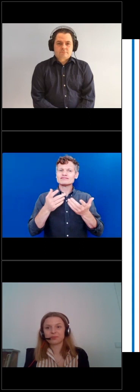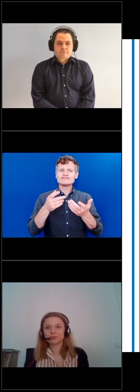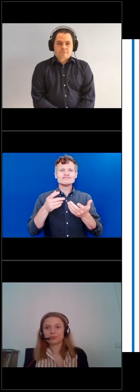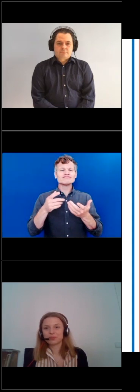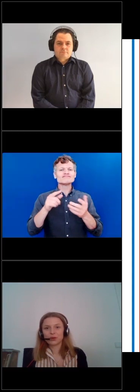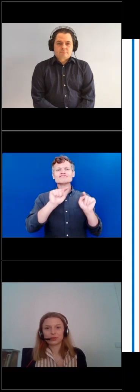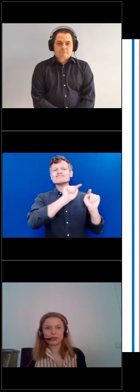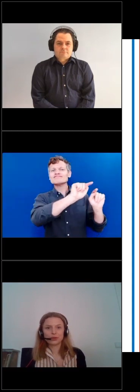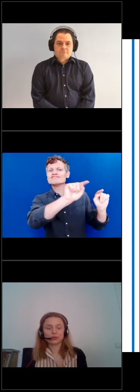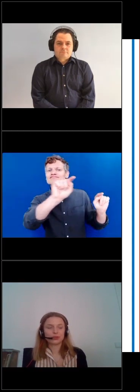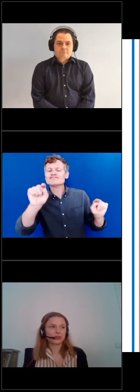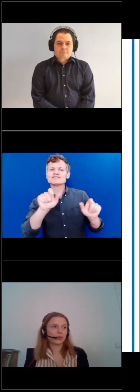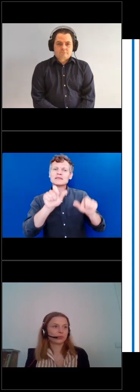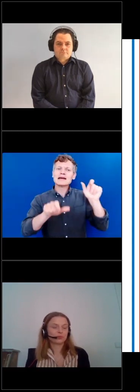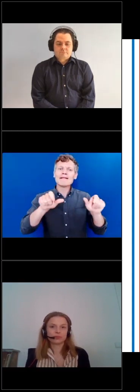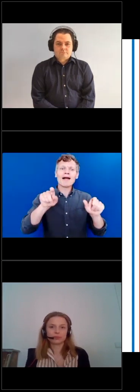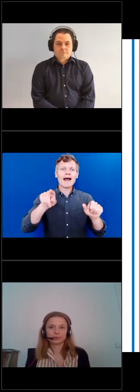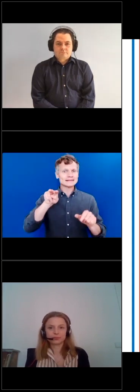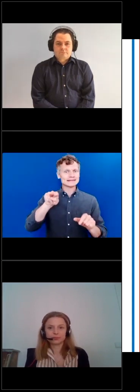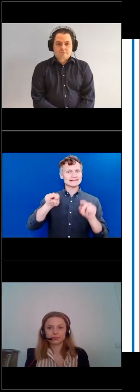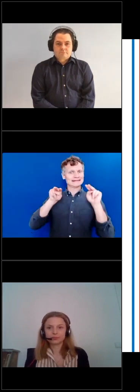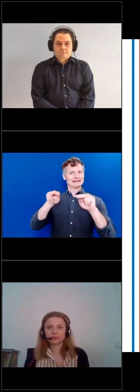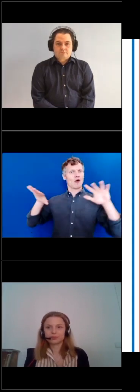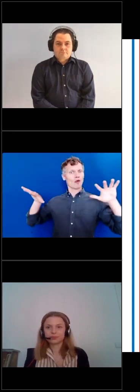accordingly. Over to you, Tutu.